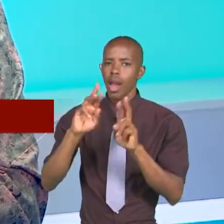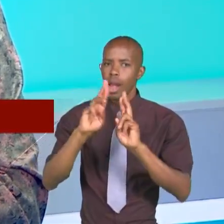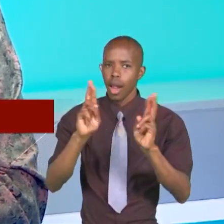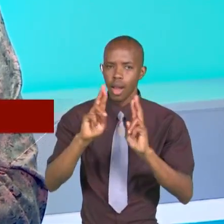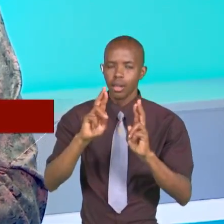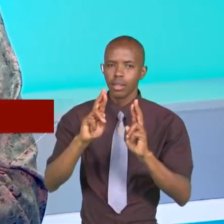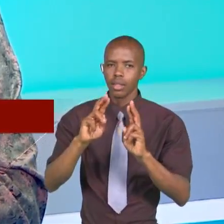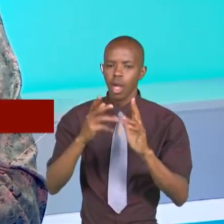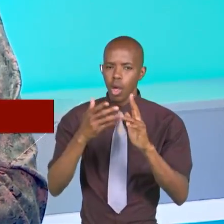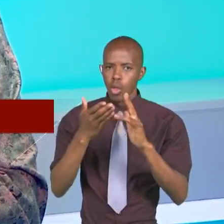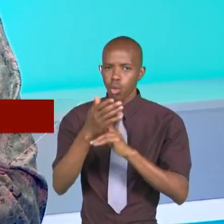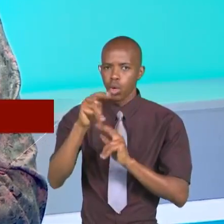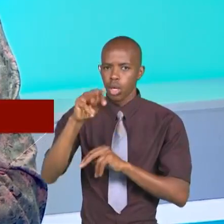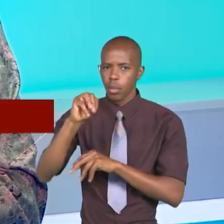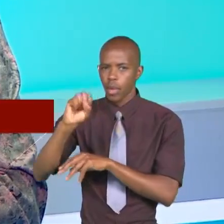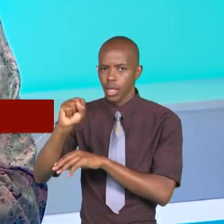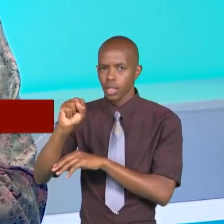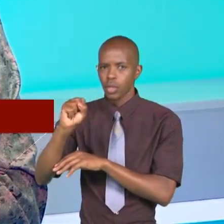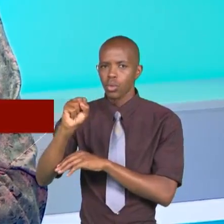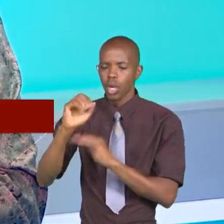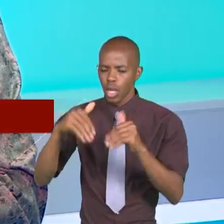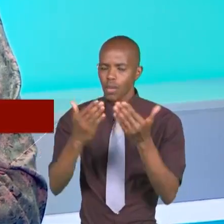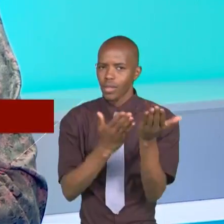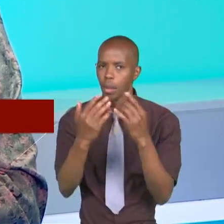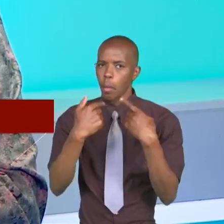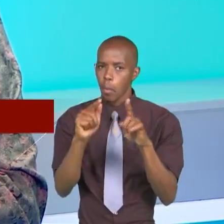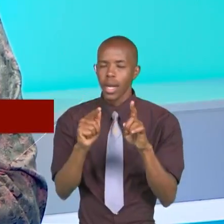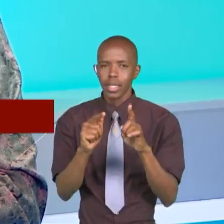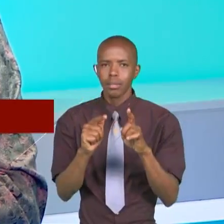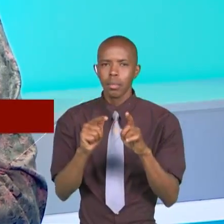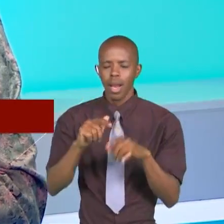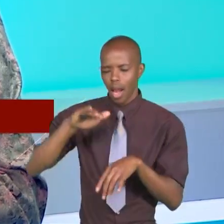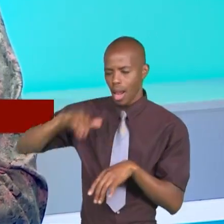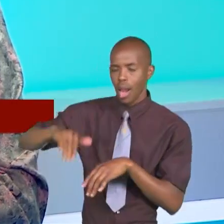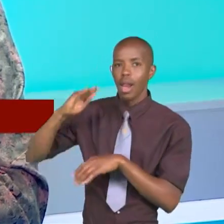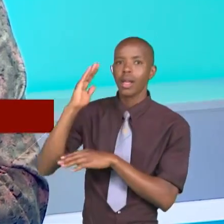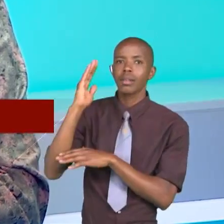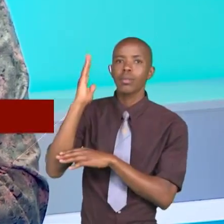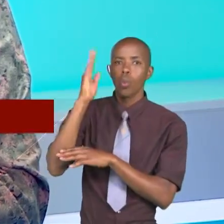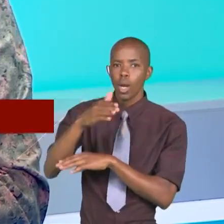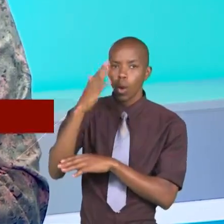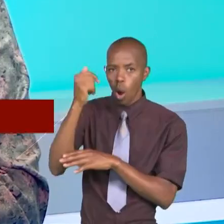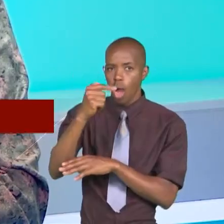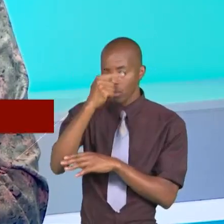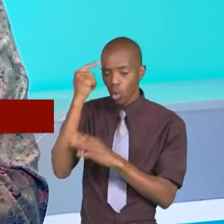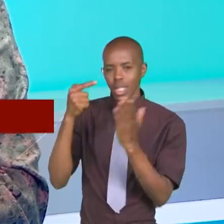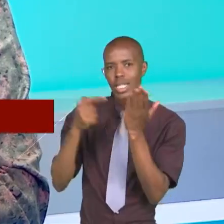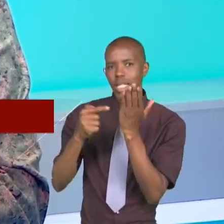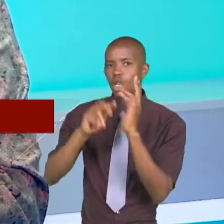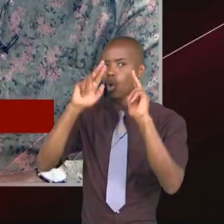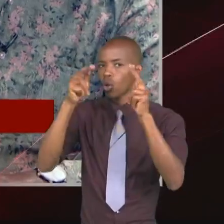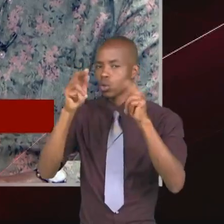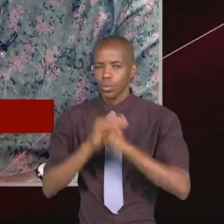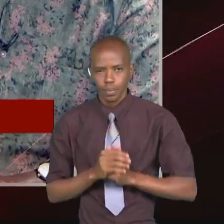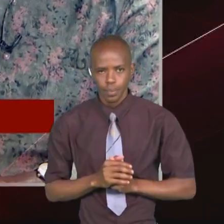by the NMS to do the service delivery. But they may be dragged behind by those technicalities, those